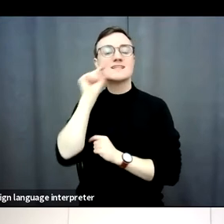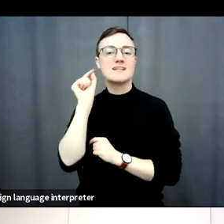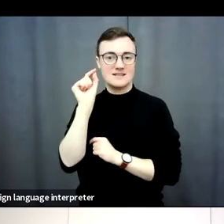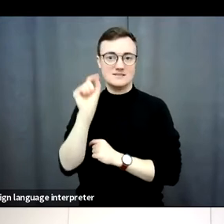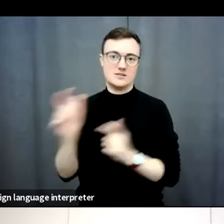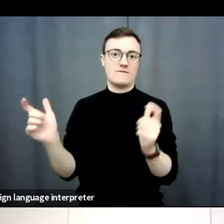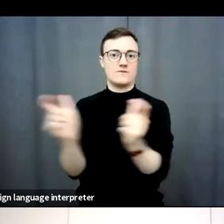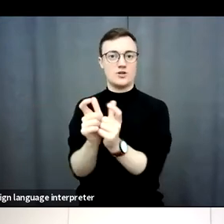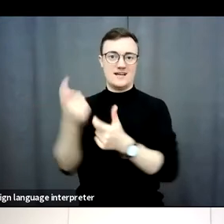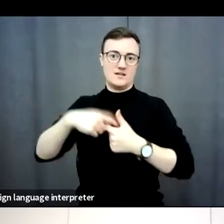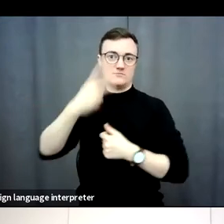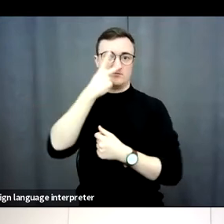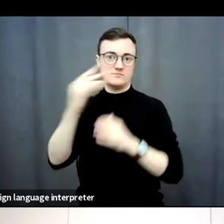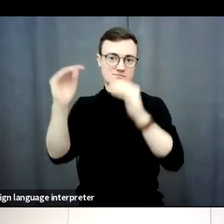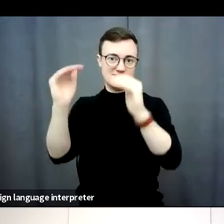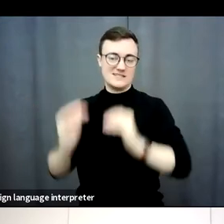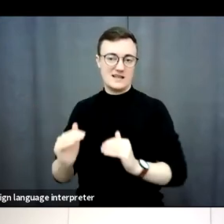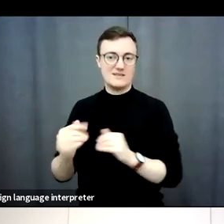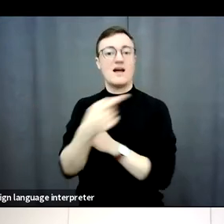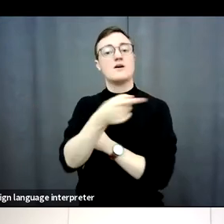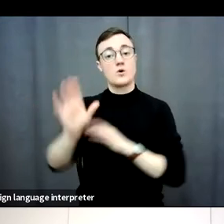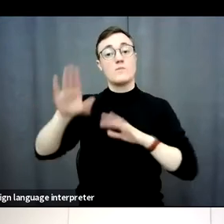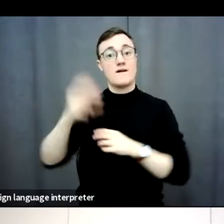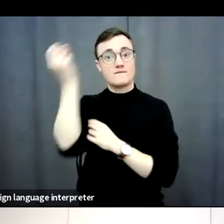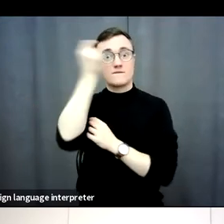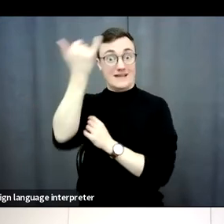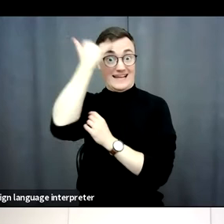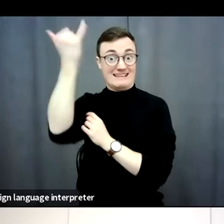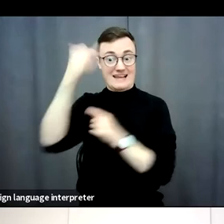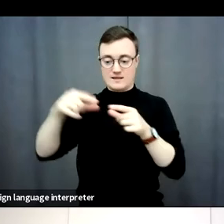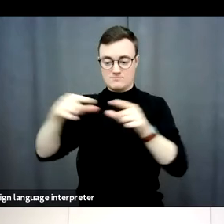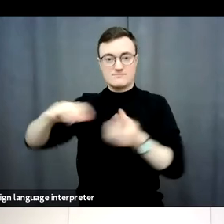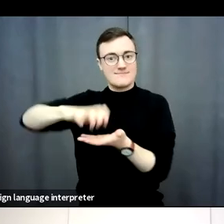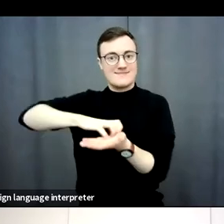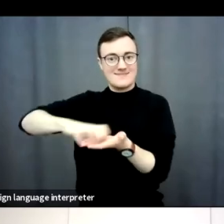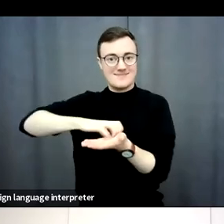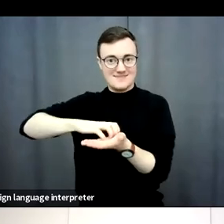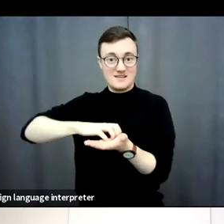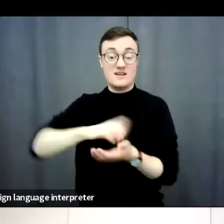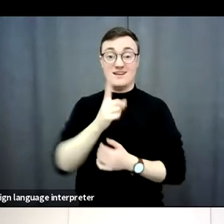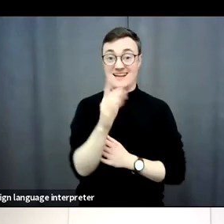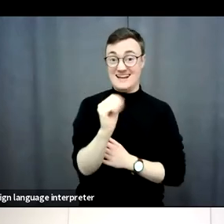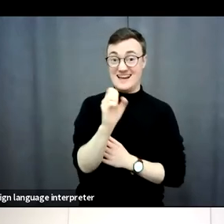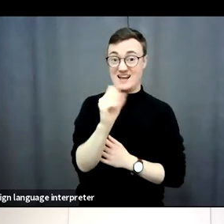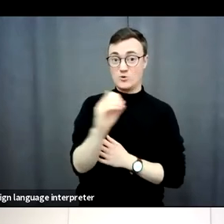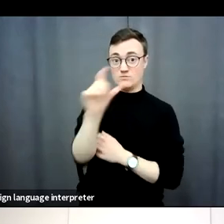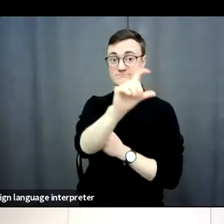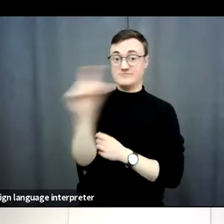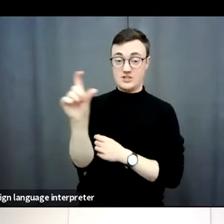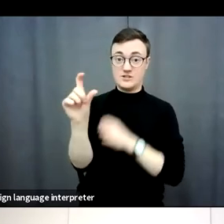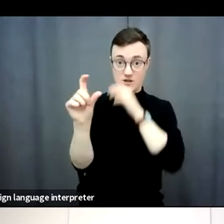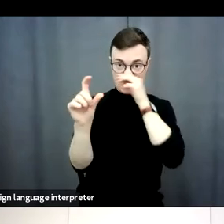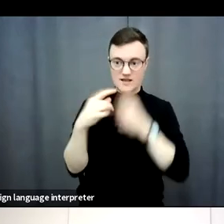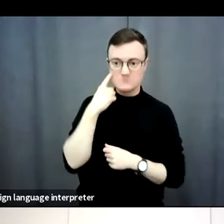Braille on Duplo bricks. The Lego Foundation saw that Braille on bricks matched with their